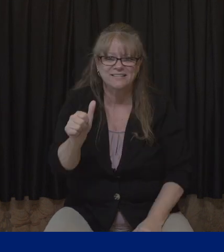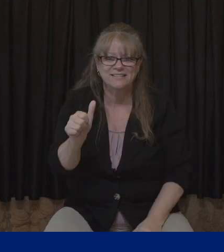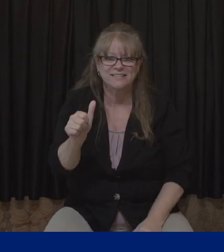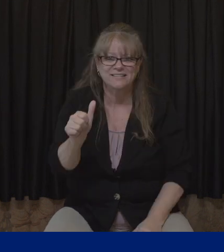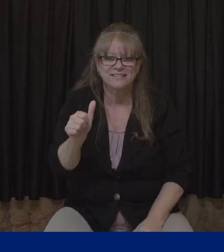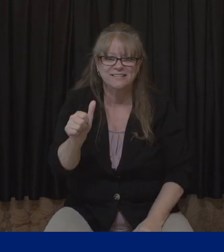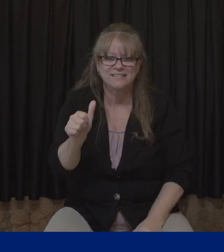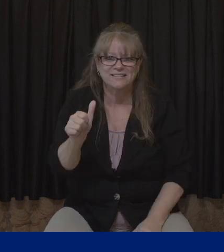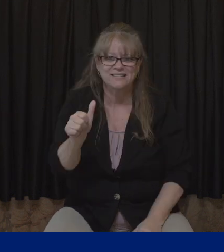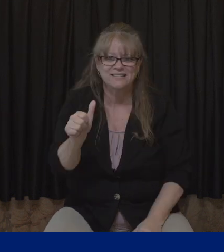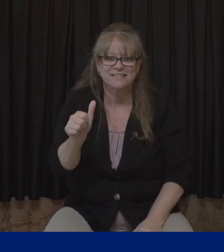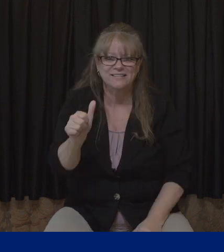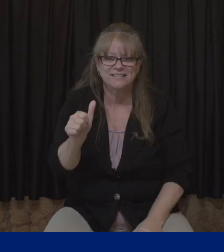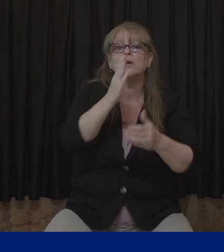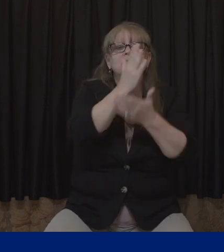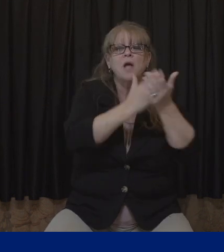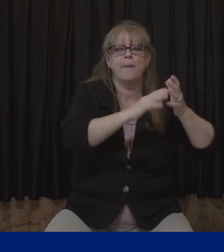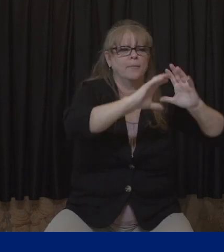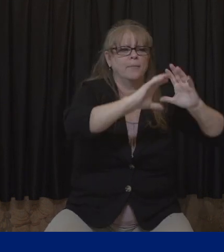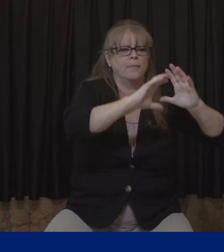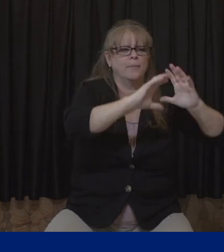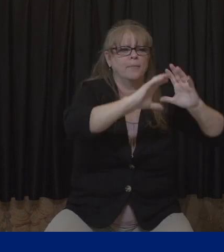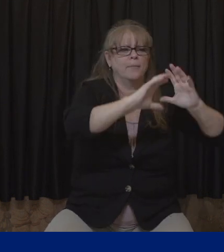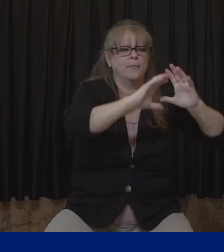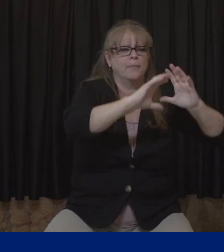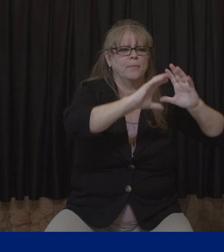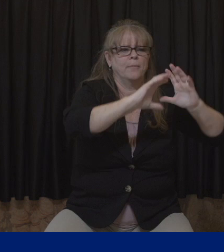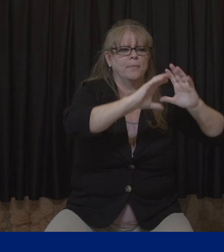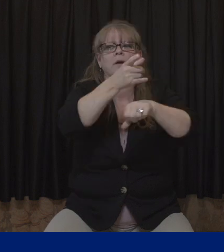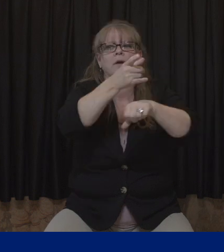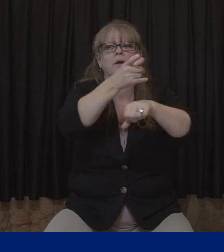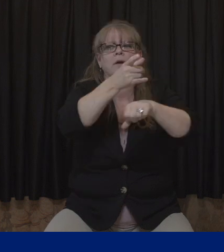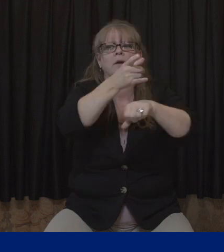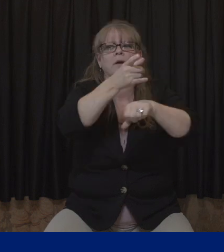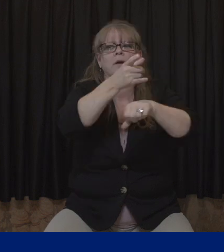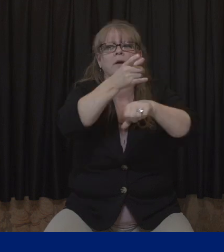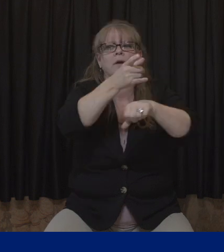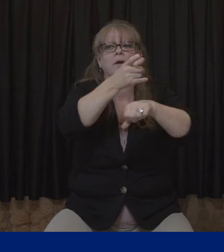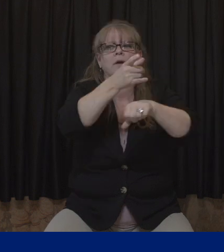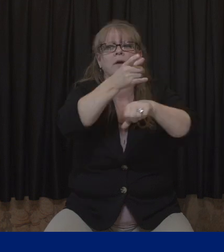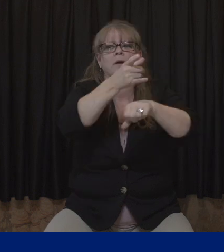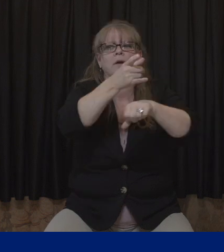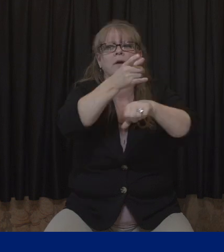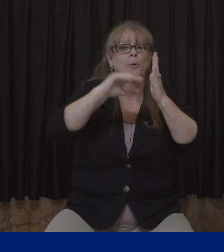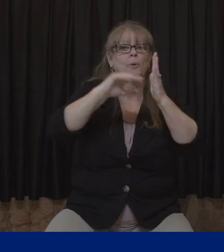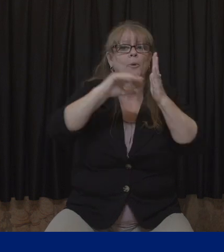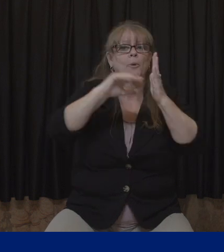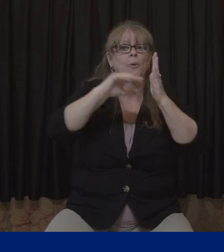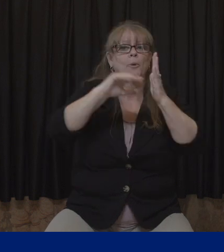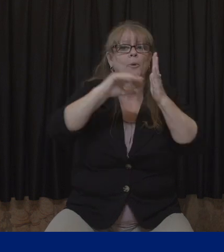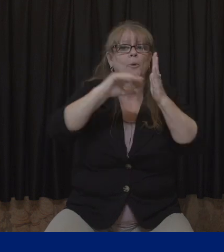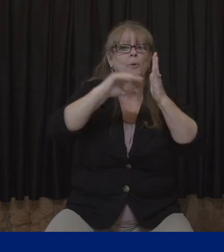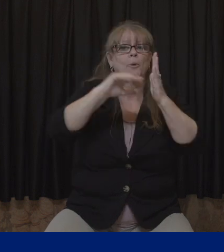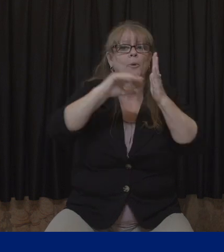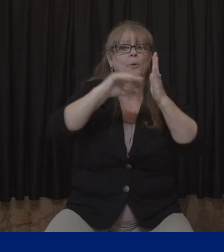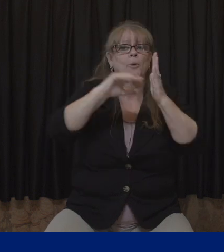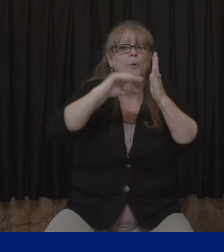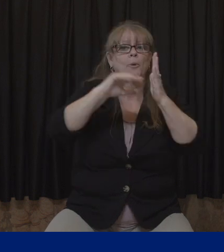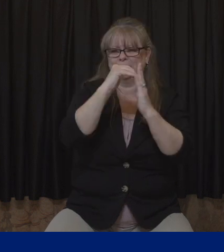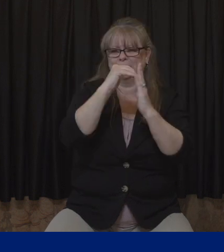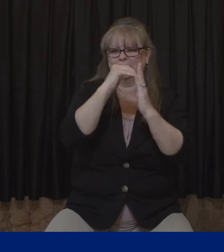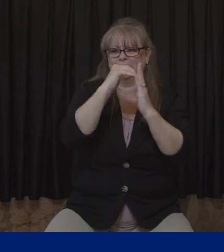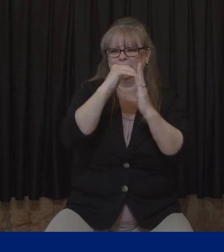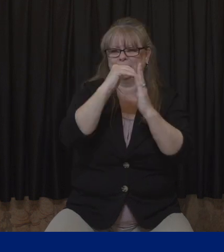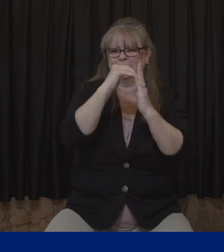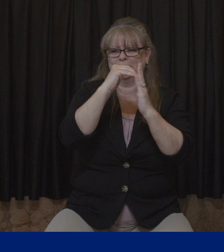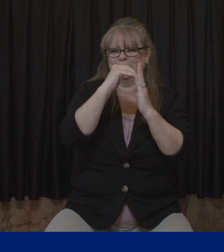Zealand for likely achieving that goal. Anybody who enters New Zealand has to have a 14-day quarantine before they're allowed out. Taiwan.